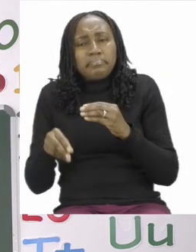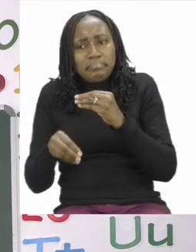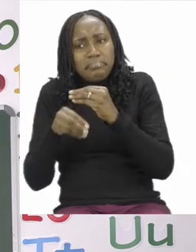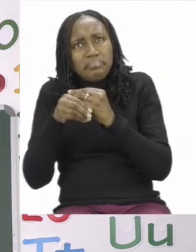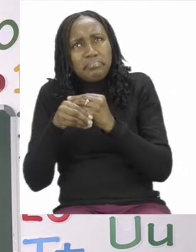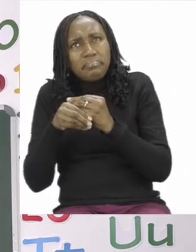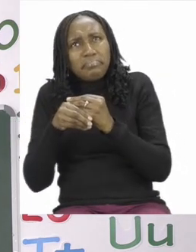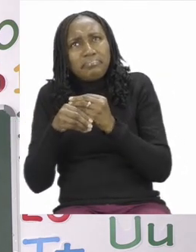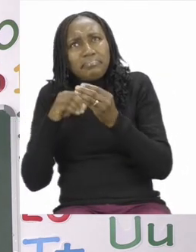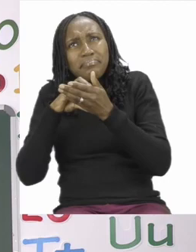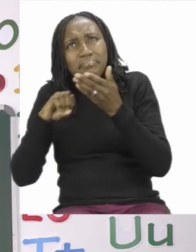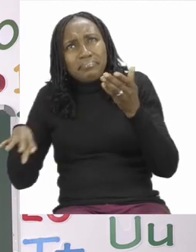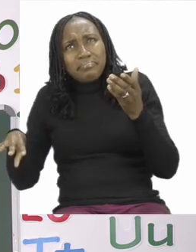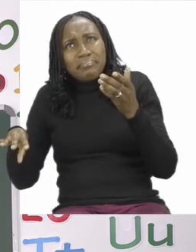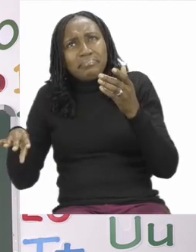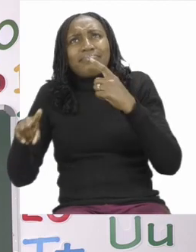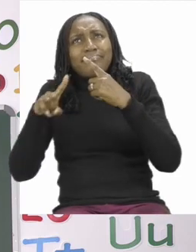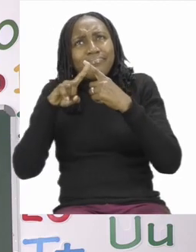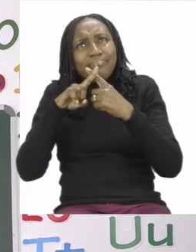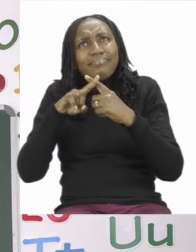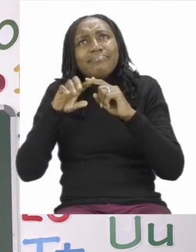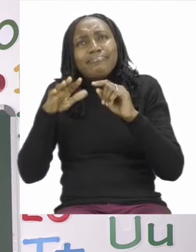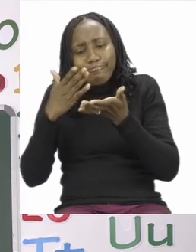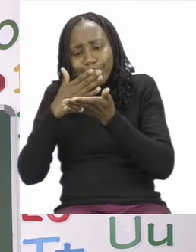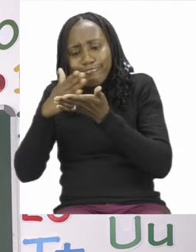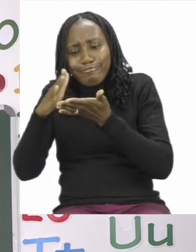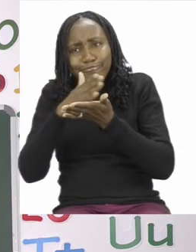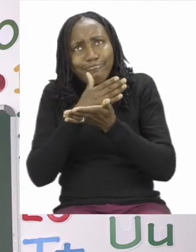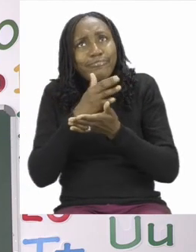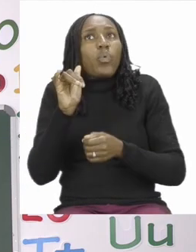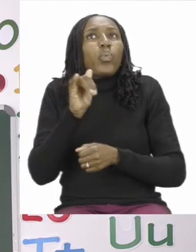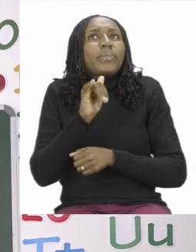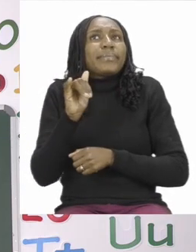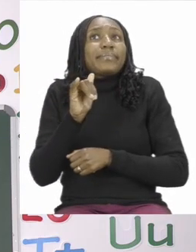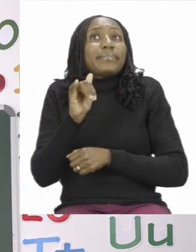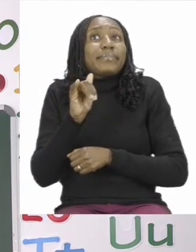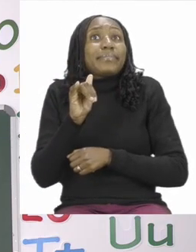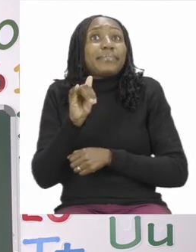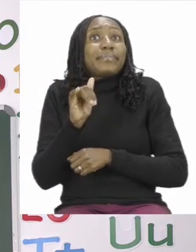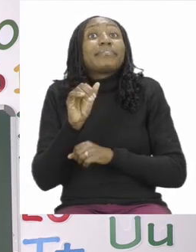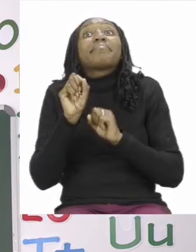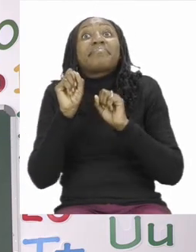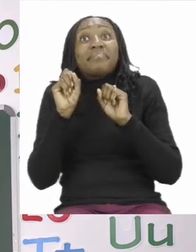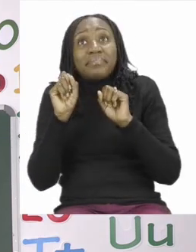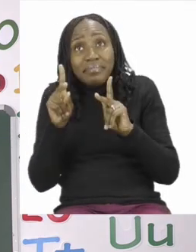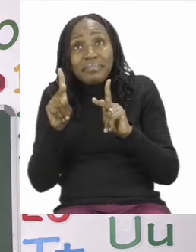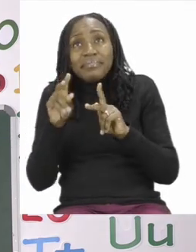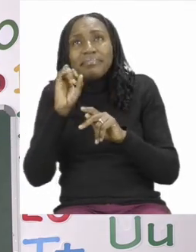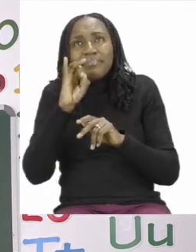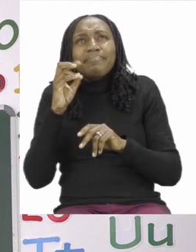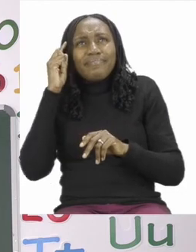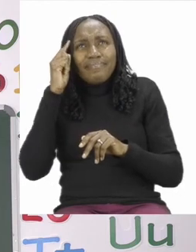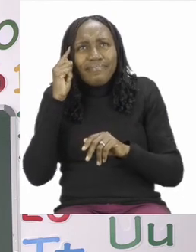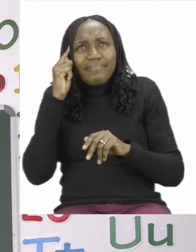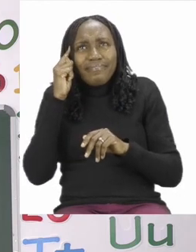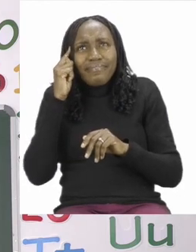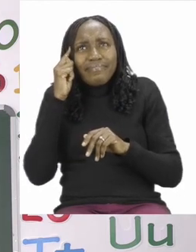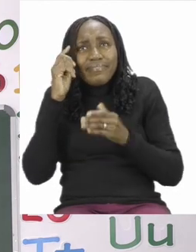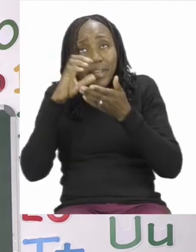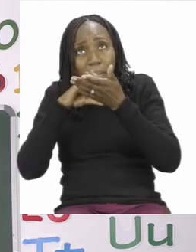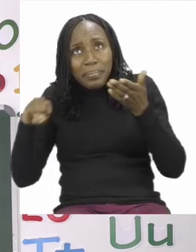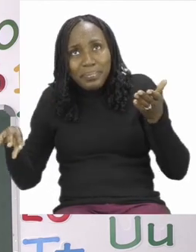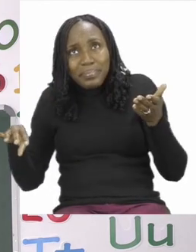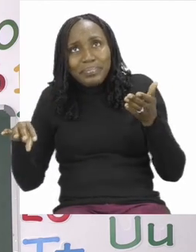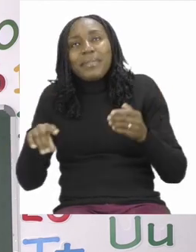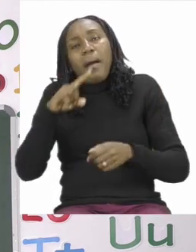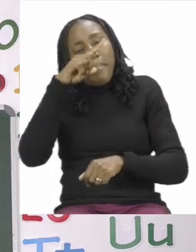subtract, multiply, or share? Well, if you said we are going to subtract,